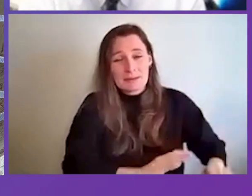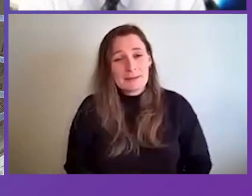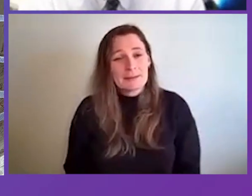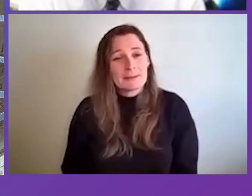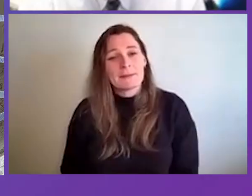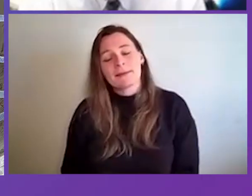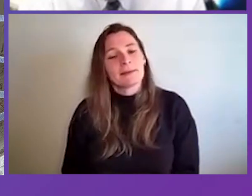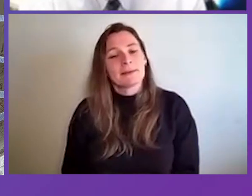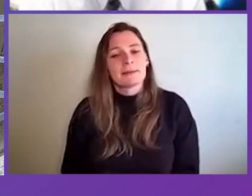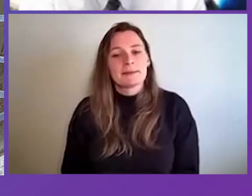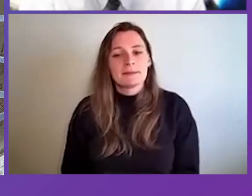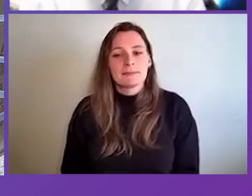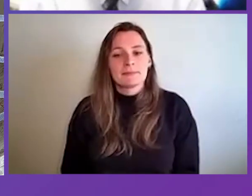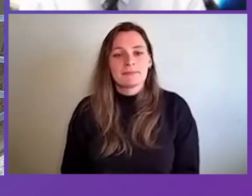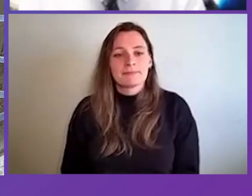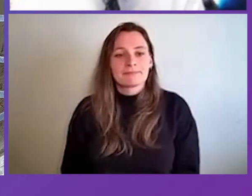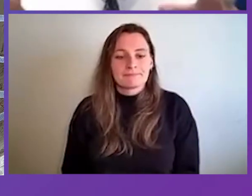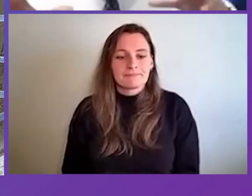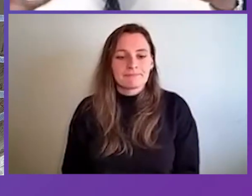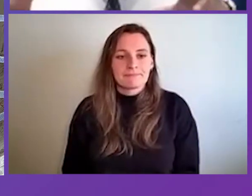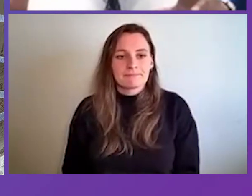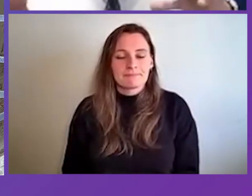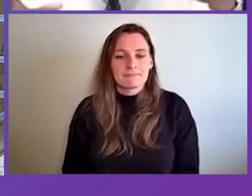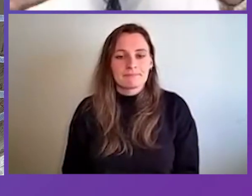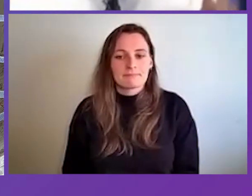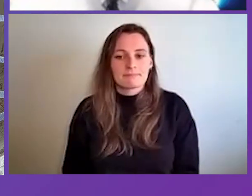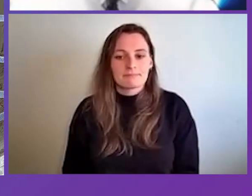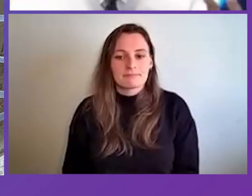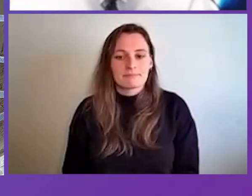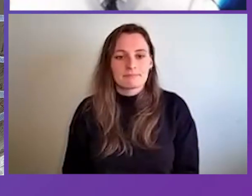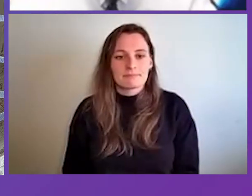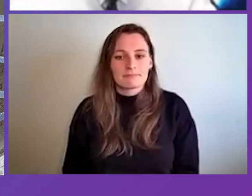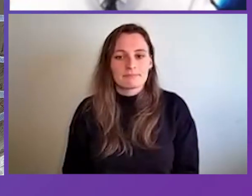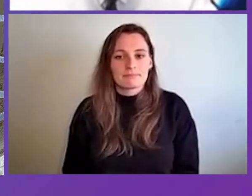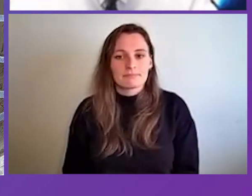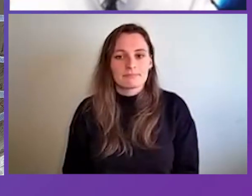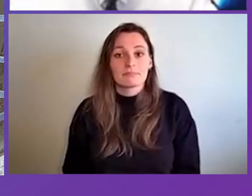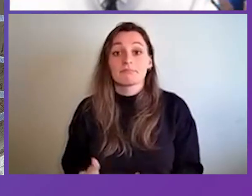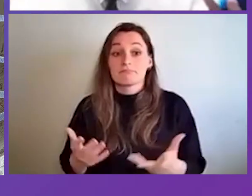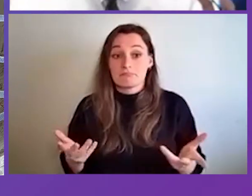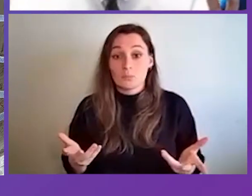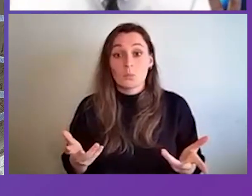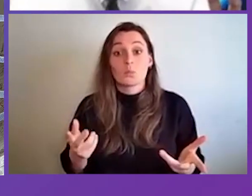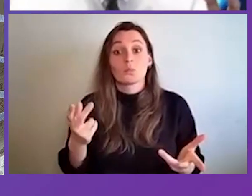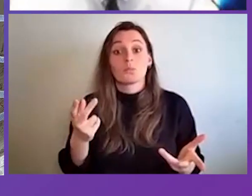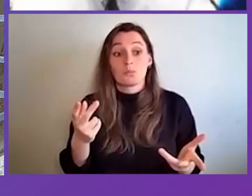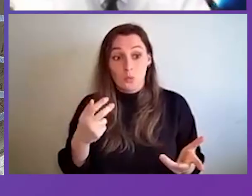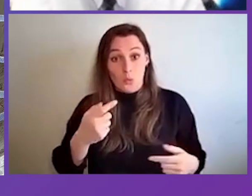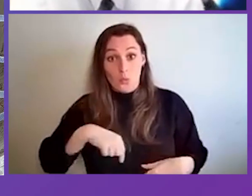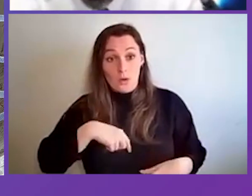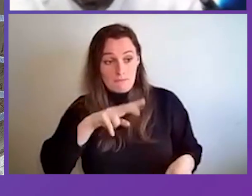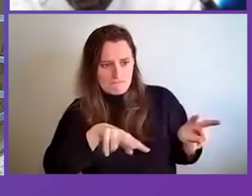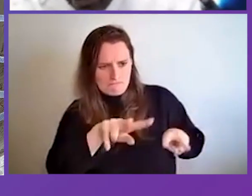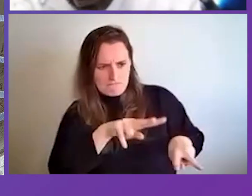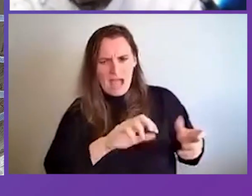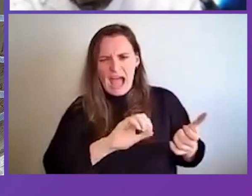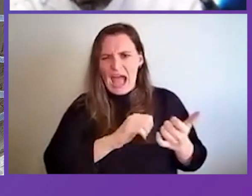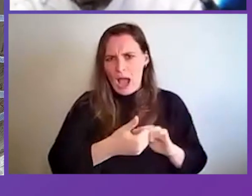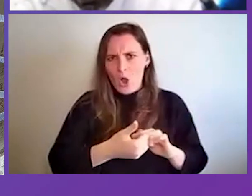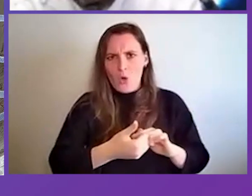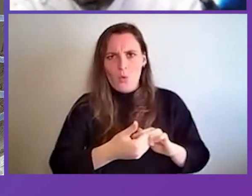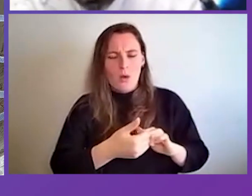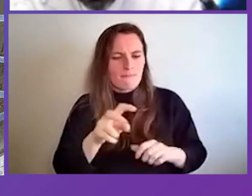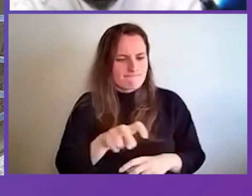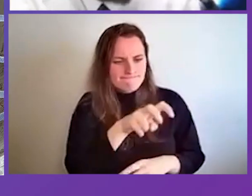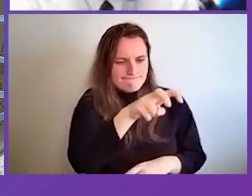We watched as the wheelchair got secured in the cargo space. I'll talk more about the